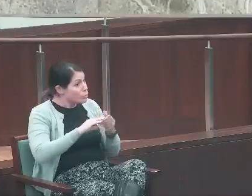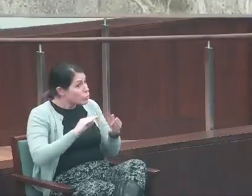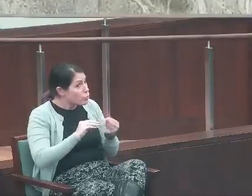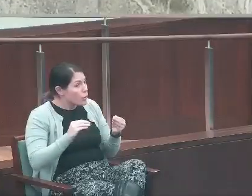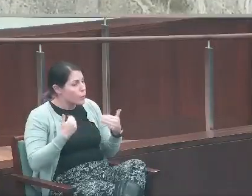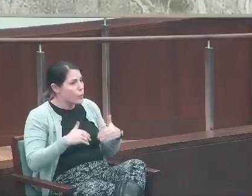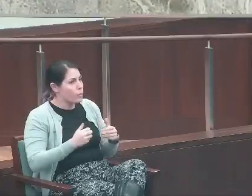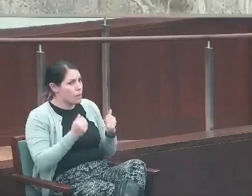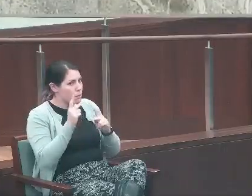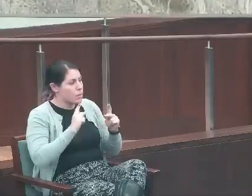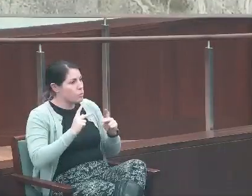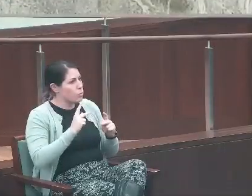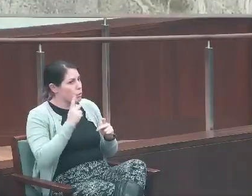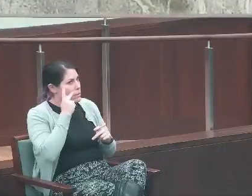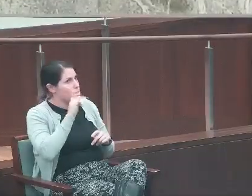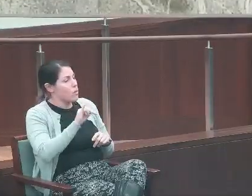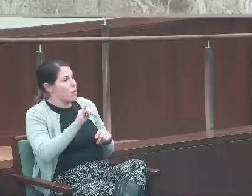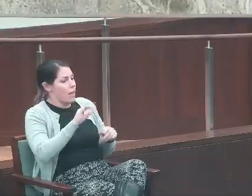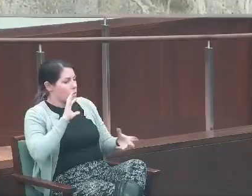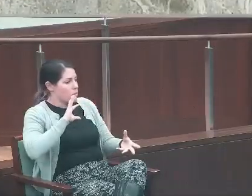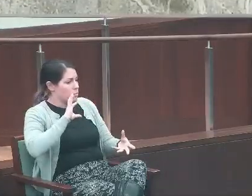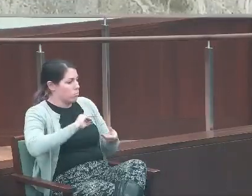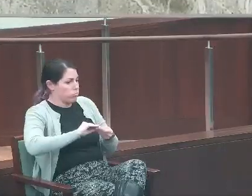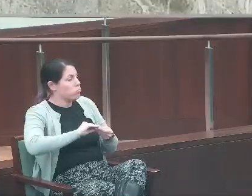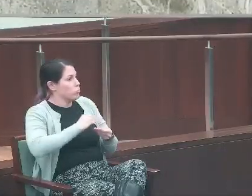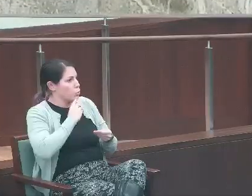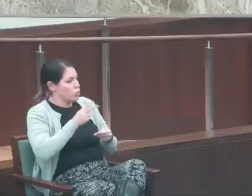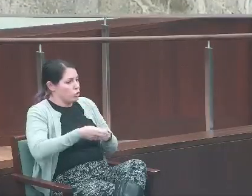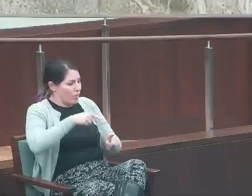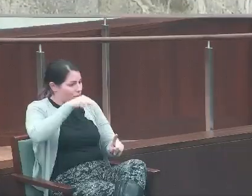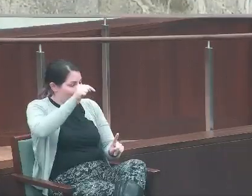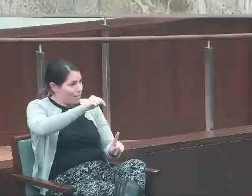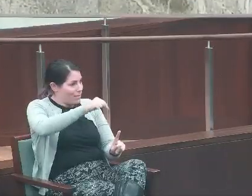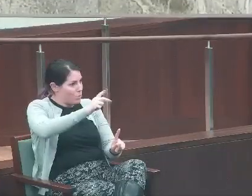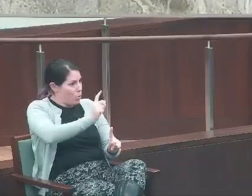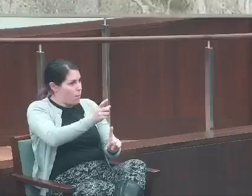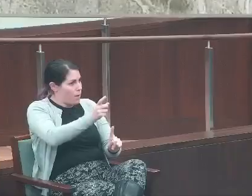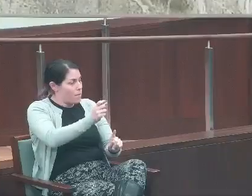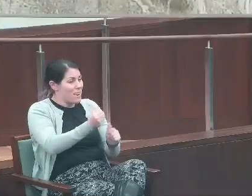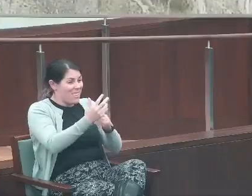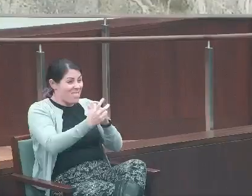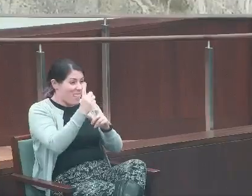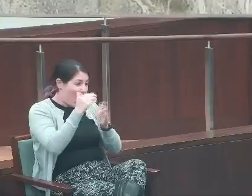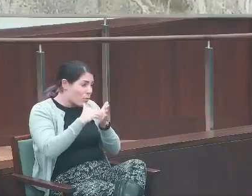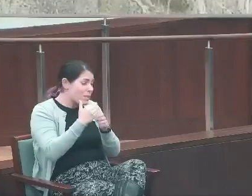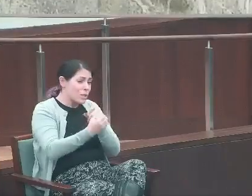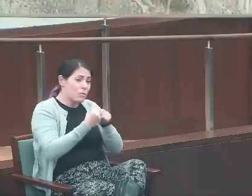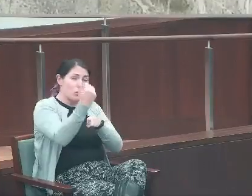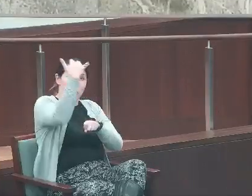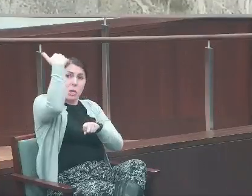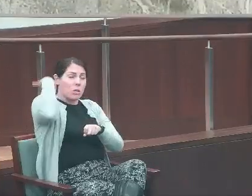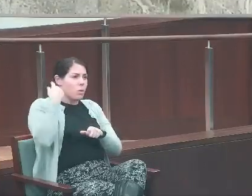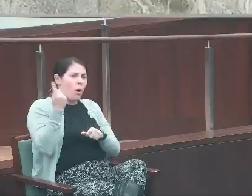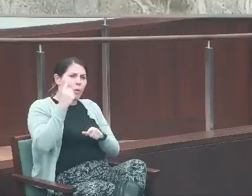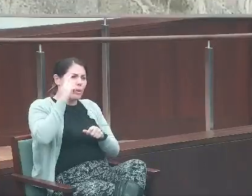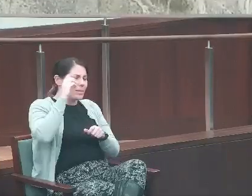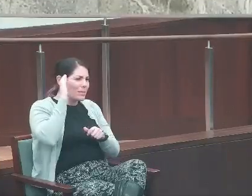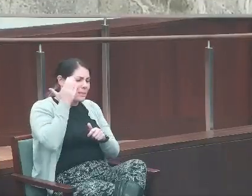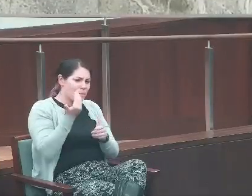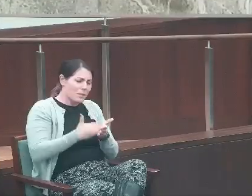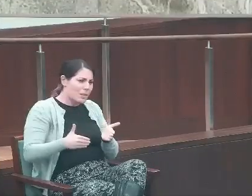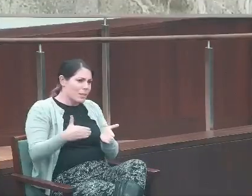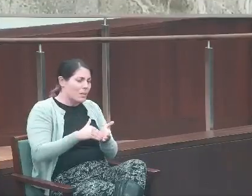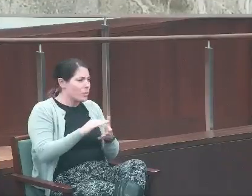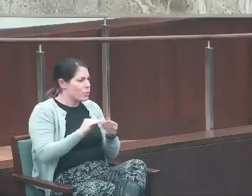Jewish history, going back thousands of years. We've always seemed to be under attack. Our values always seem